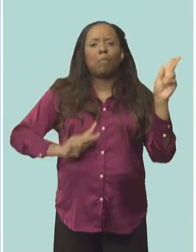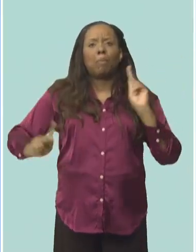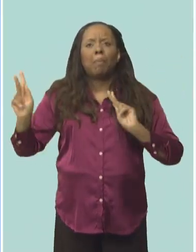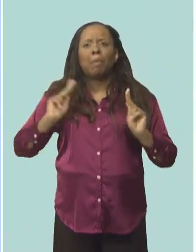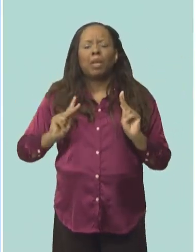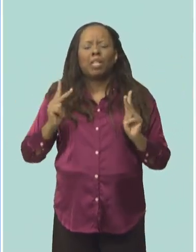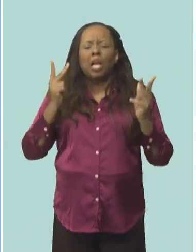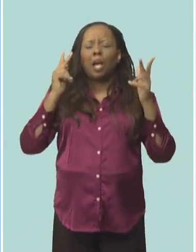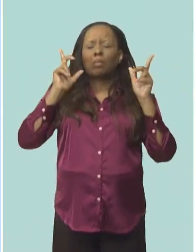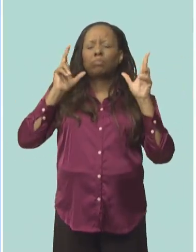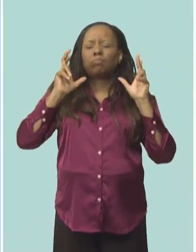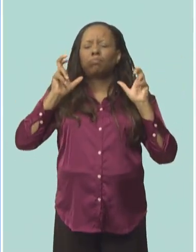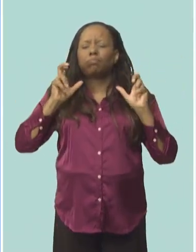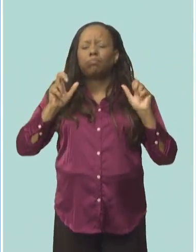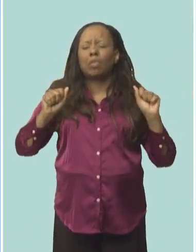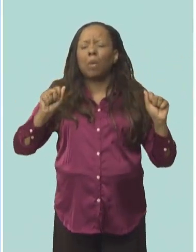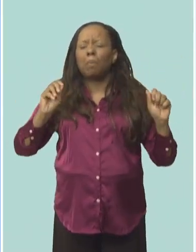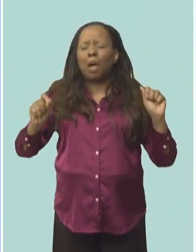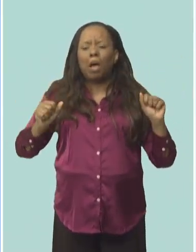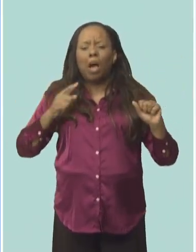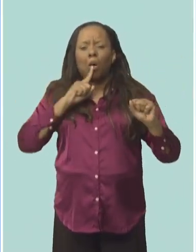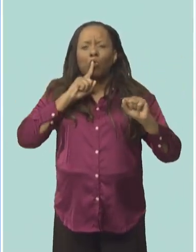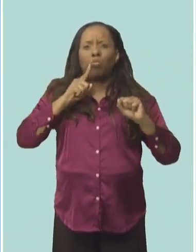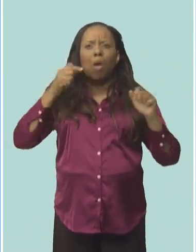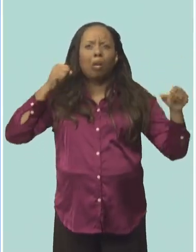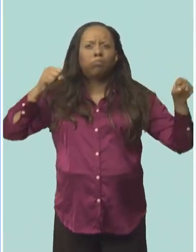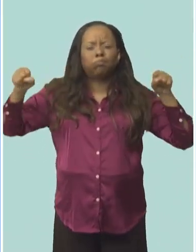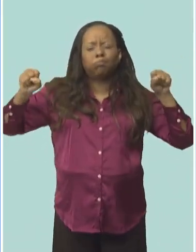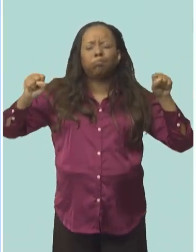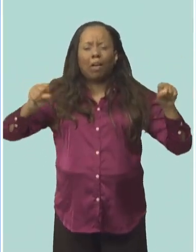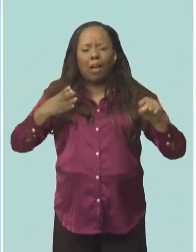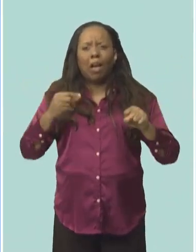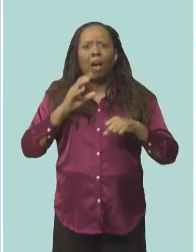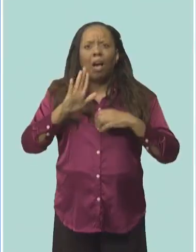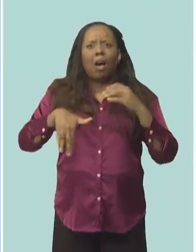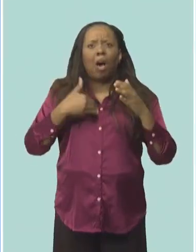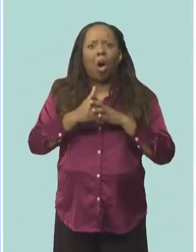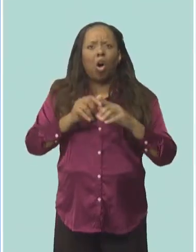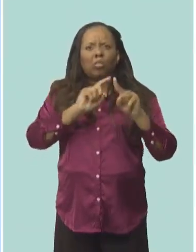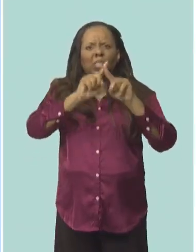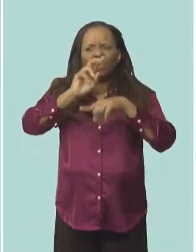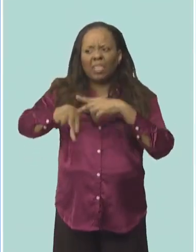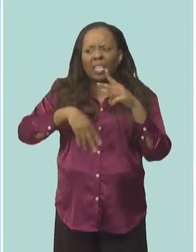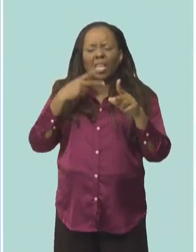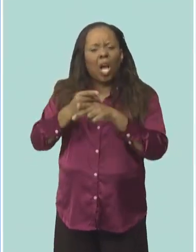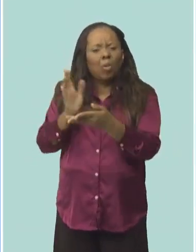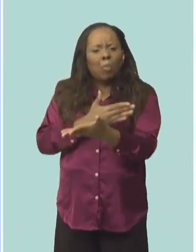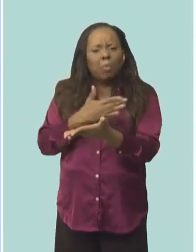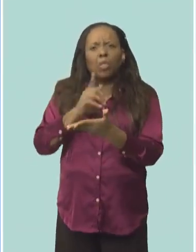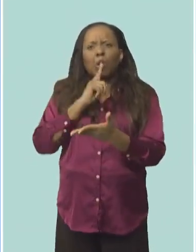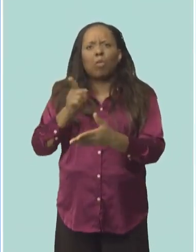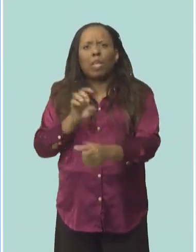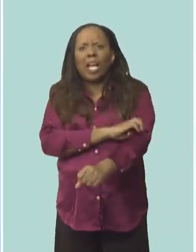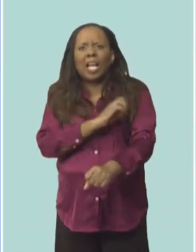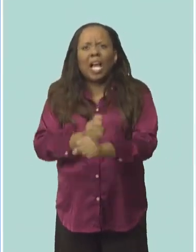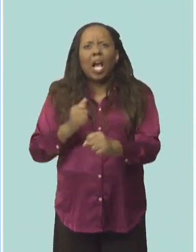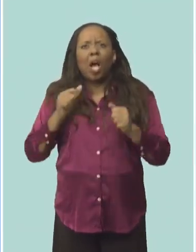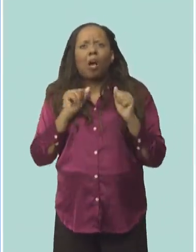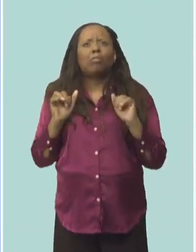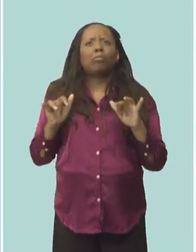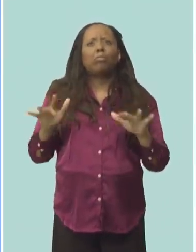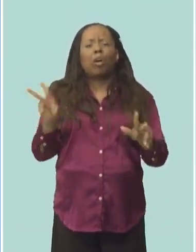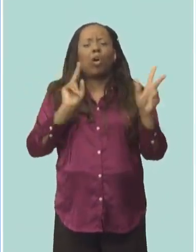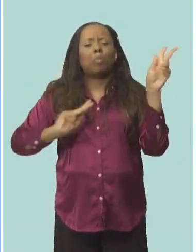offbeat rhythms, the prominent melodic bass lines, and the distinct skank guitar sound evoked an energetic yet laid-back